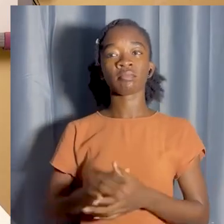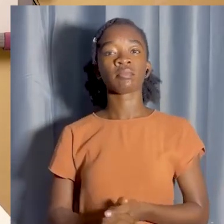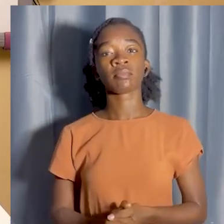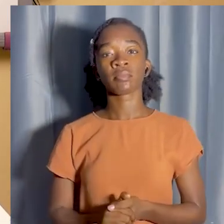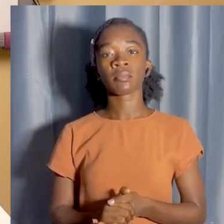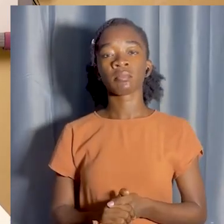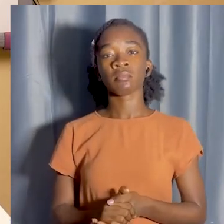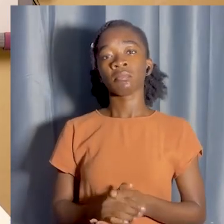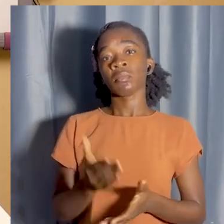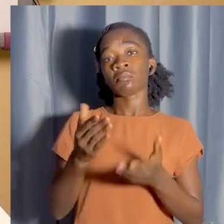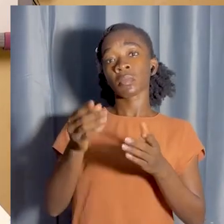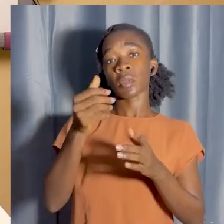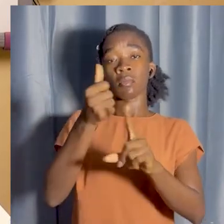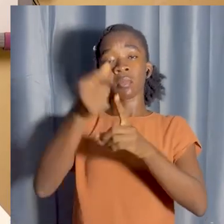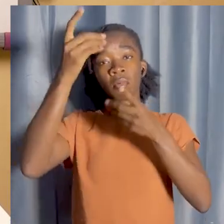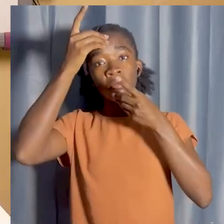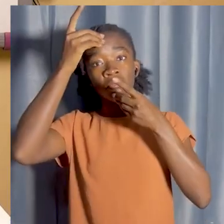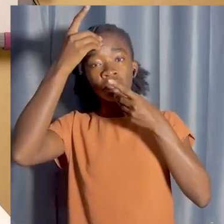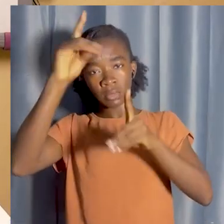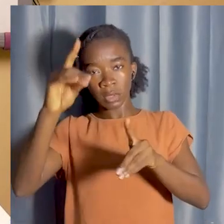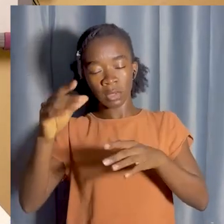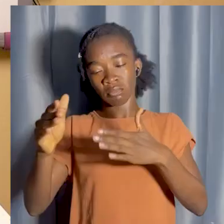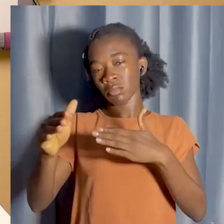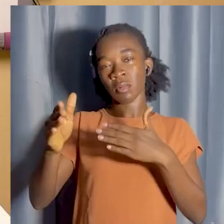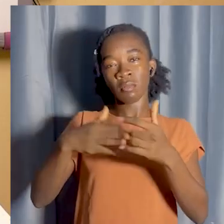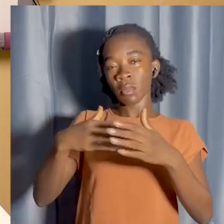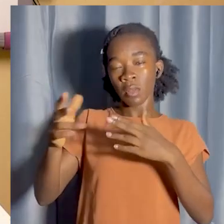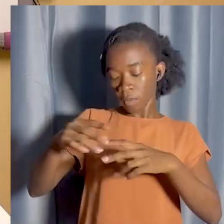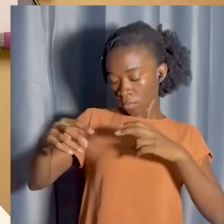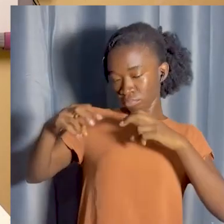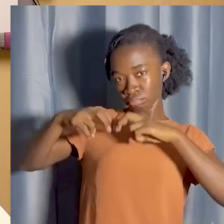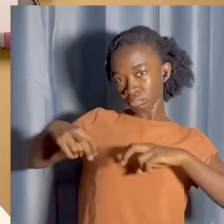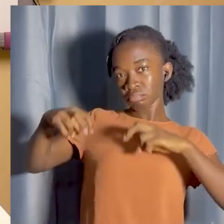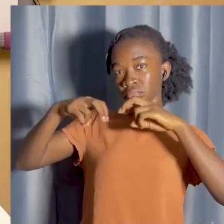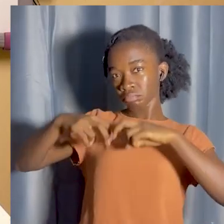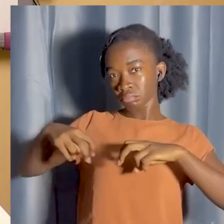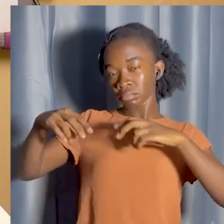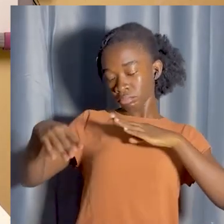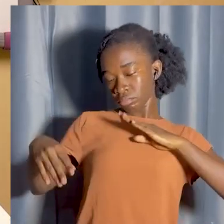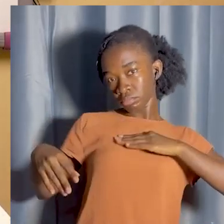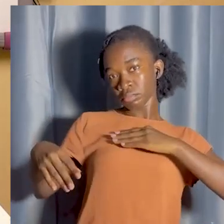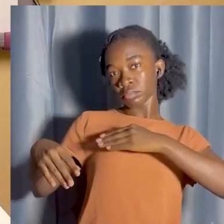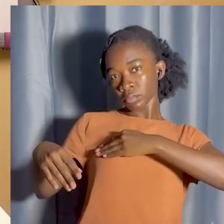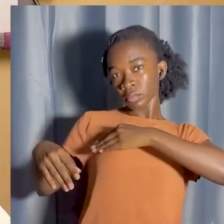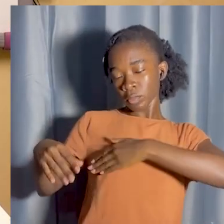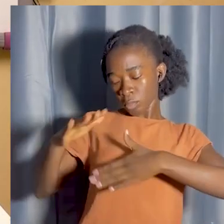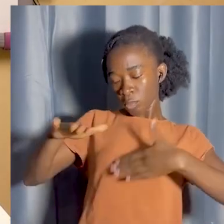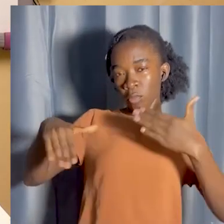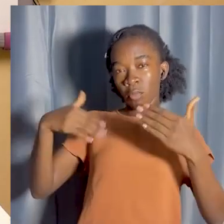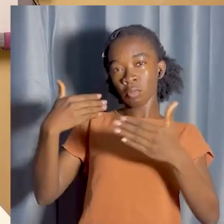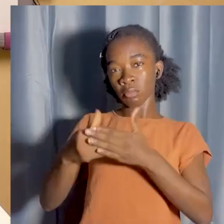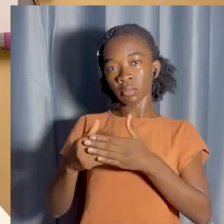decide to start from the middle, go up, come down, up, down, or you start from here and go this way. The most important thing